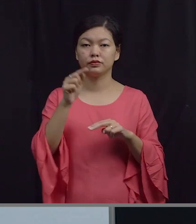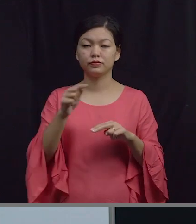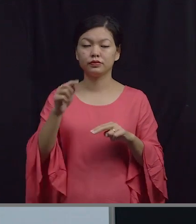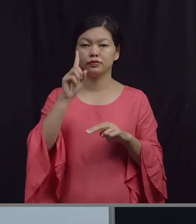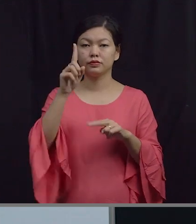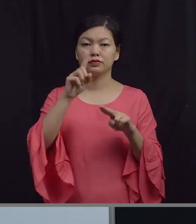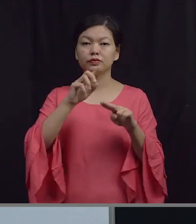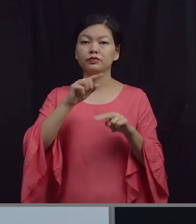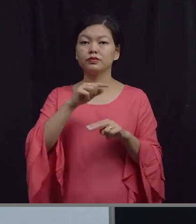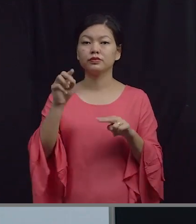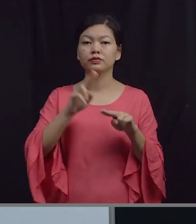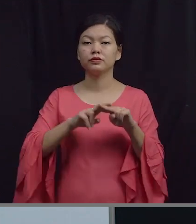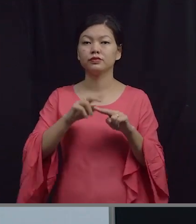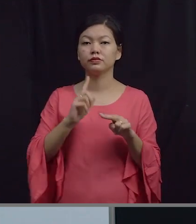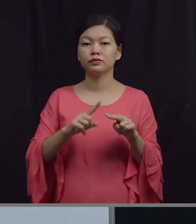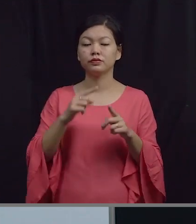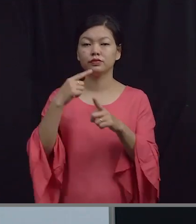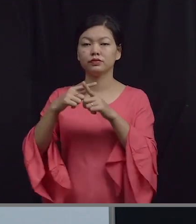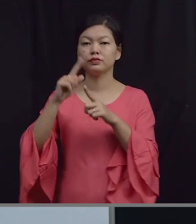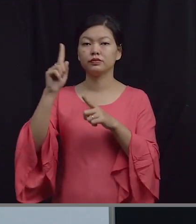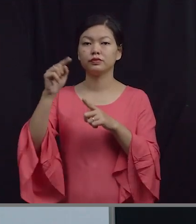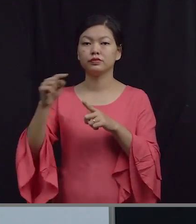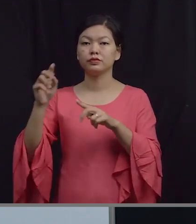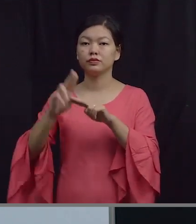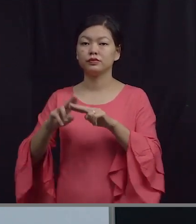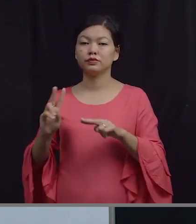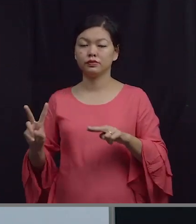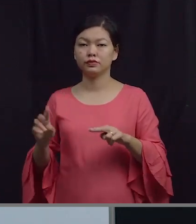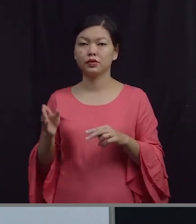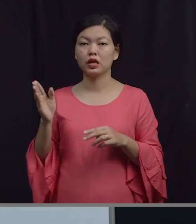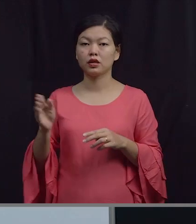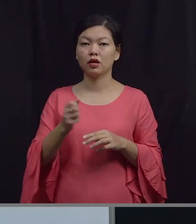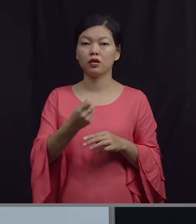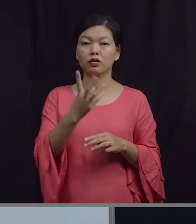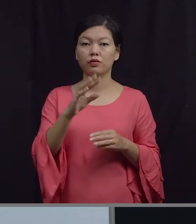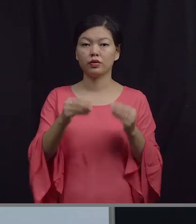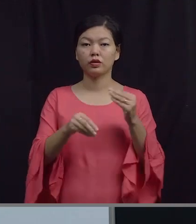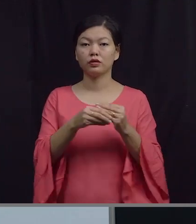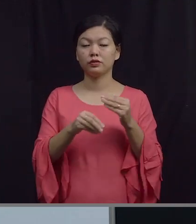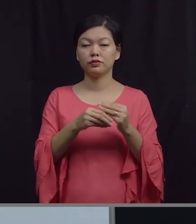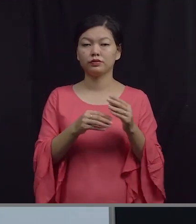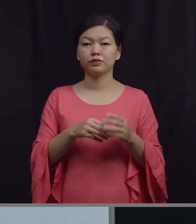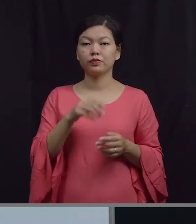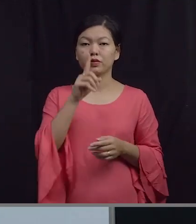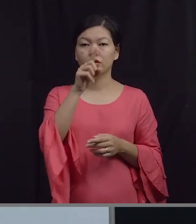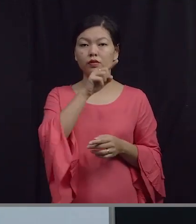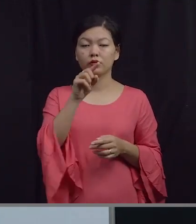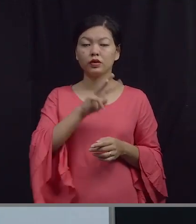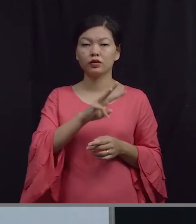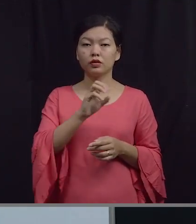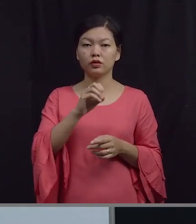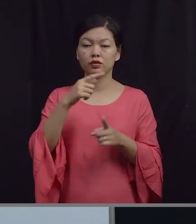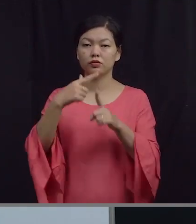1 by f1 plus 1 by f2. Okay, let's put the values. So this is 1 by 30